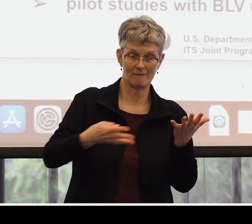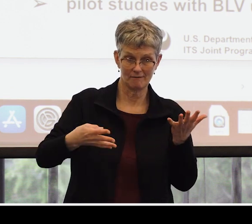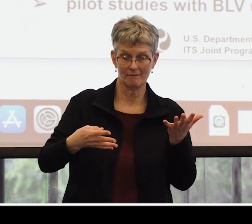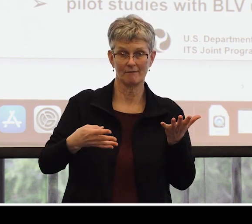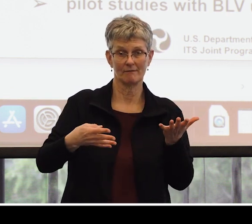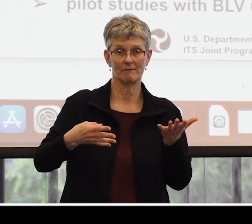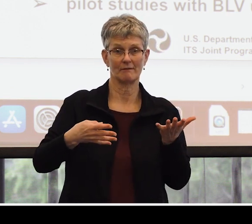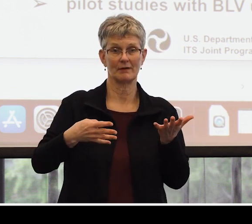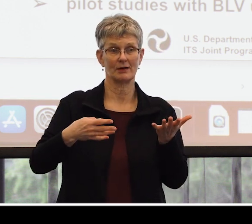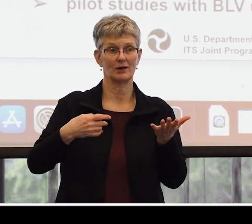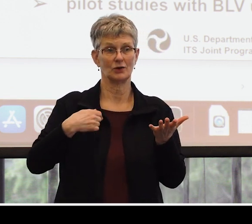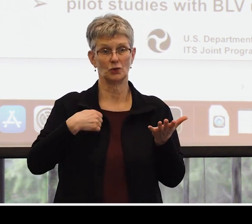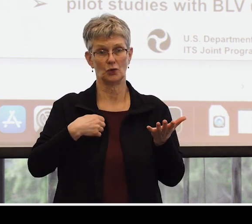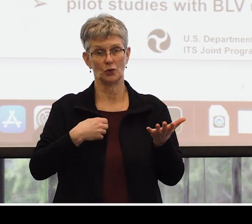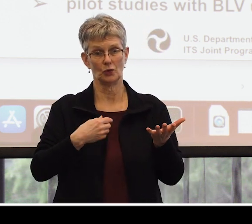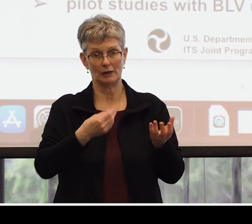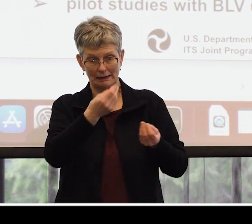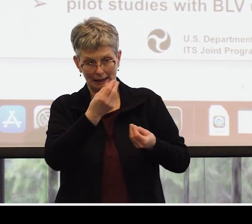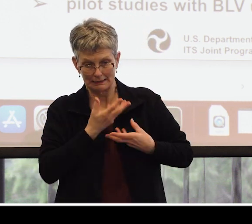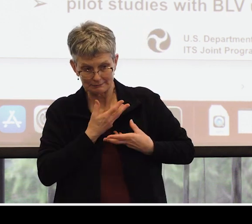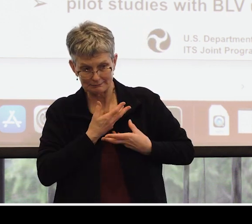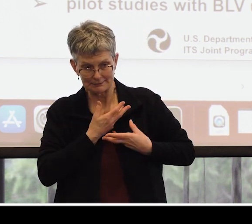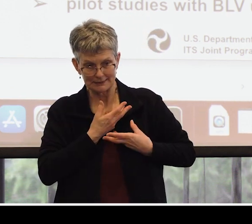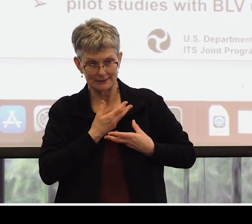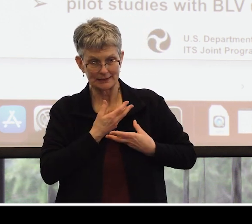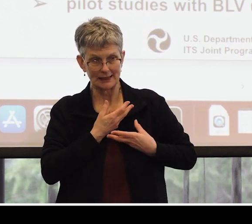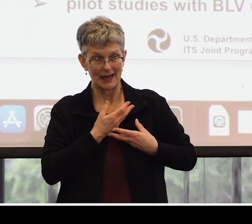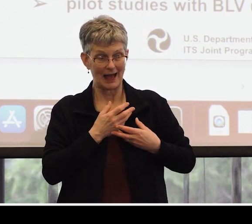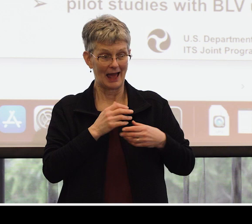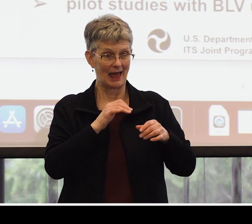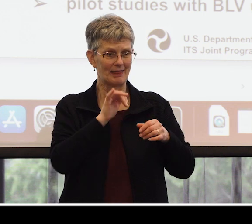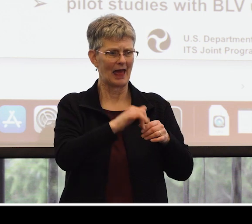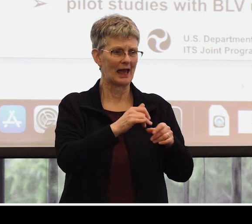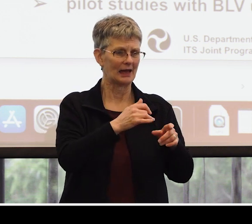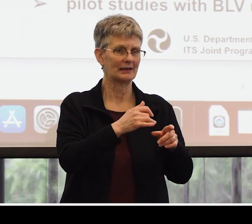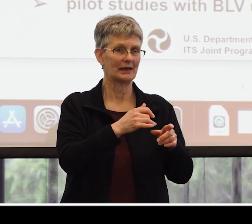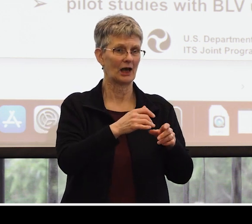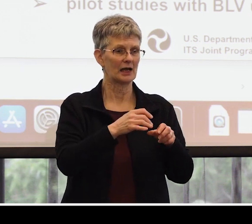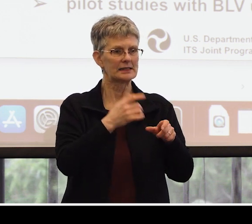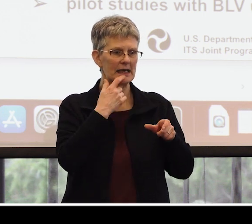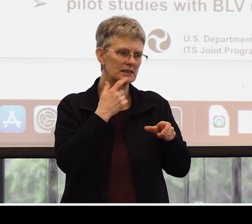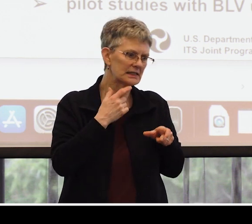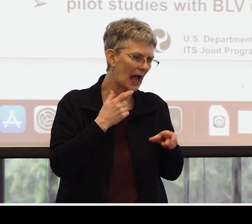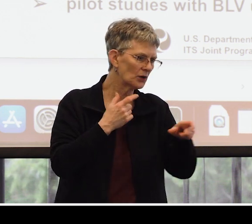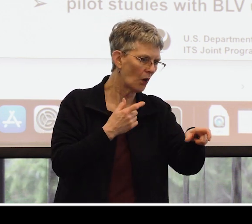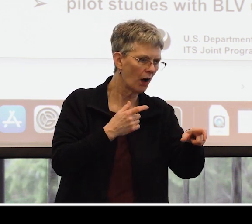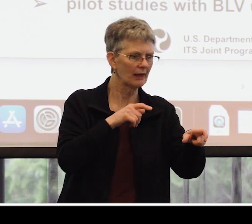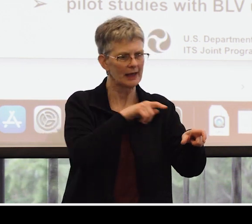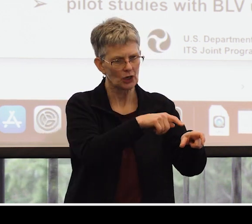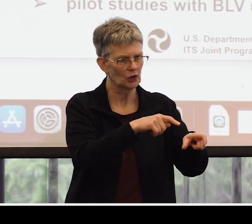comment, give us data verification, refute the data if they choose to.